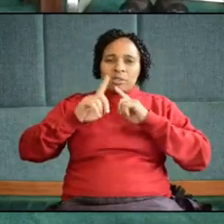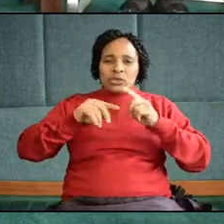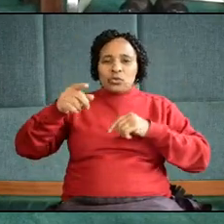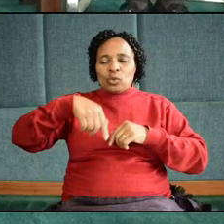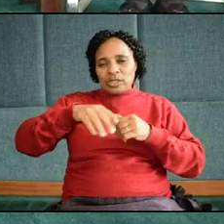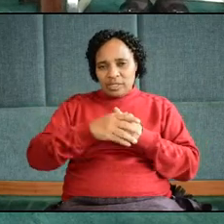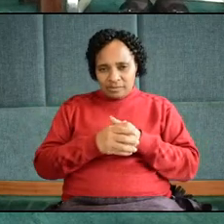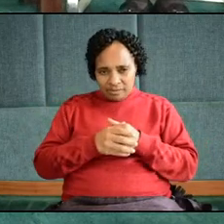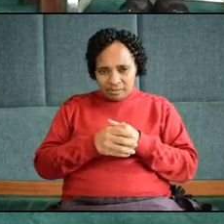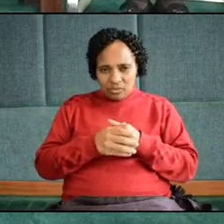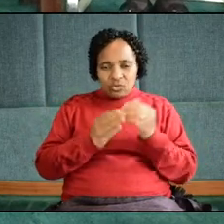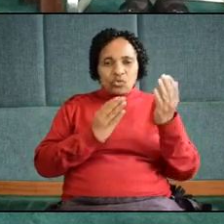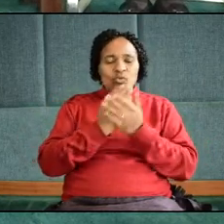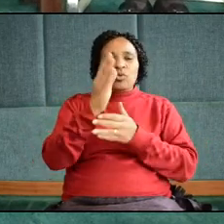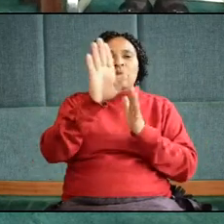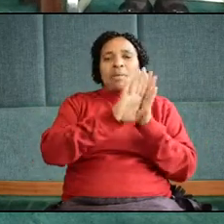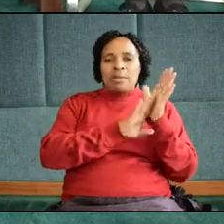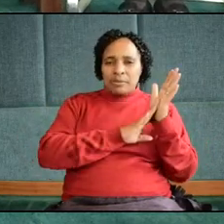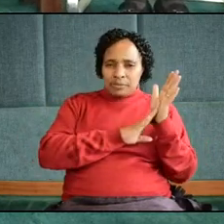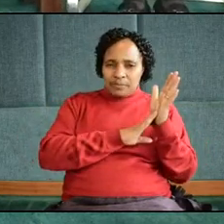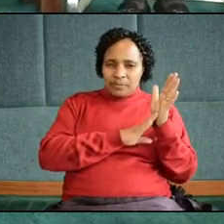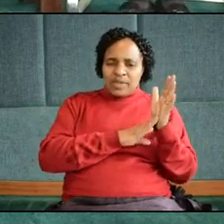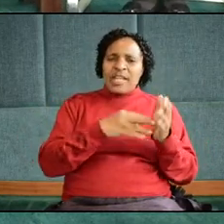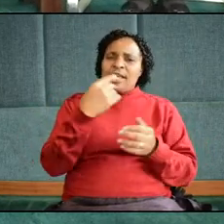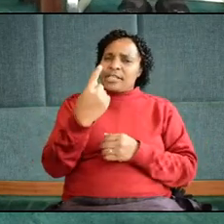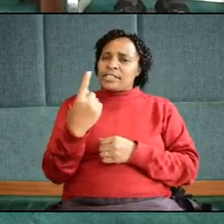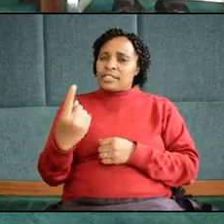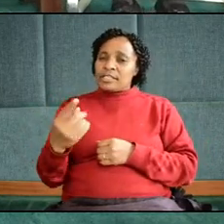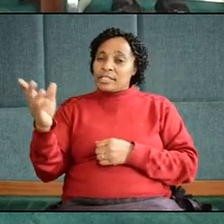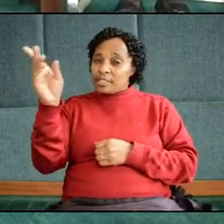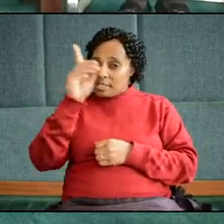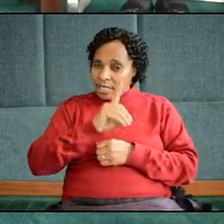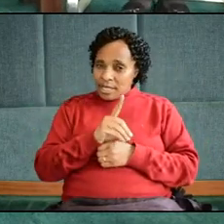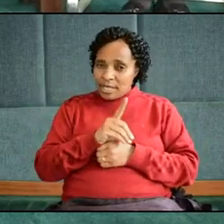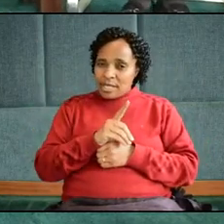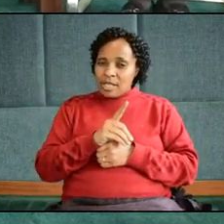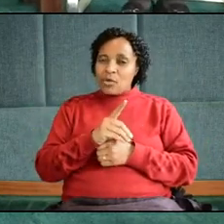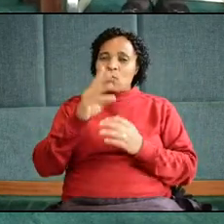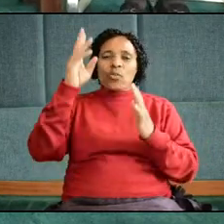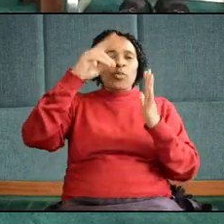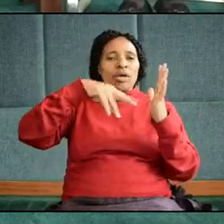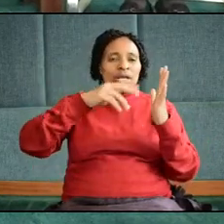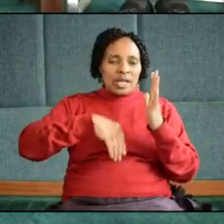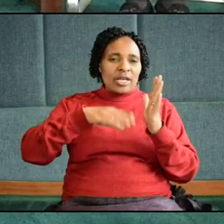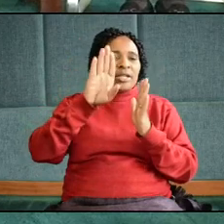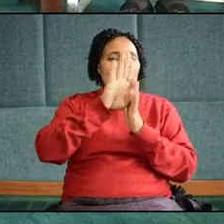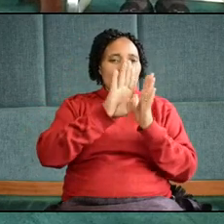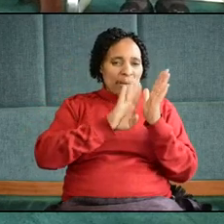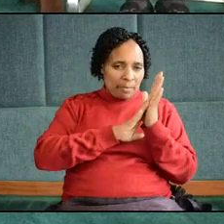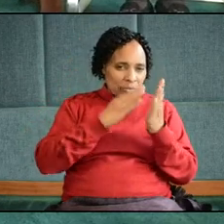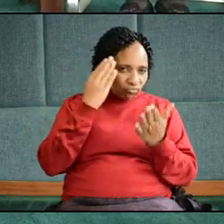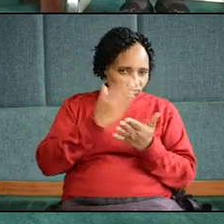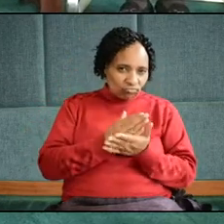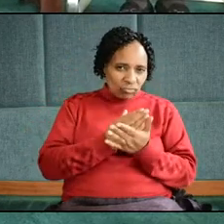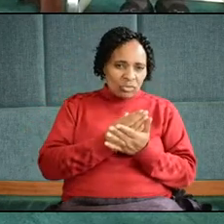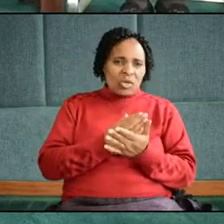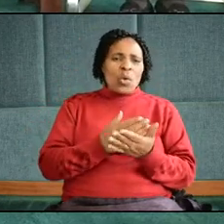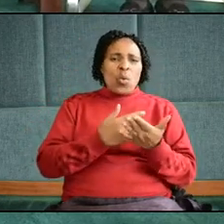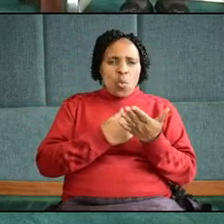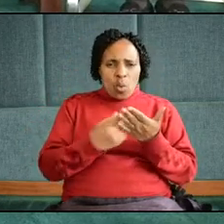Bible. Right? Mm-hmm. I mean, every single day, we read the Bible, right? Every single